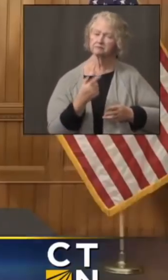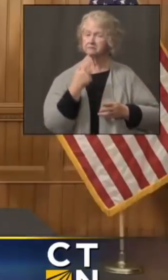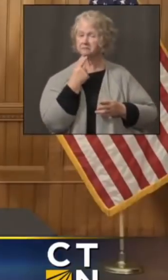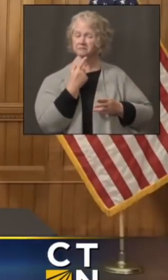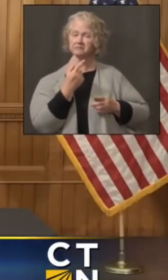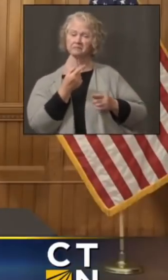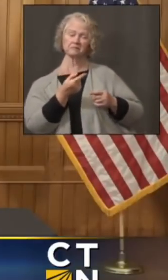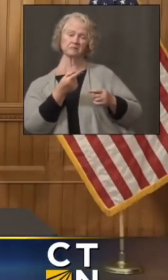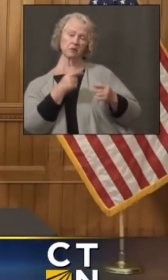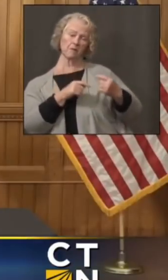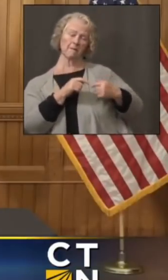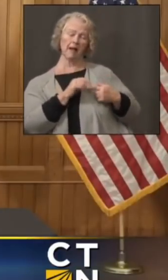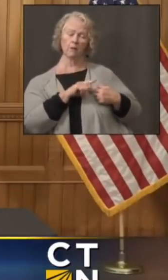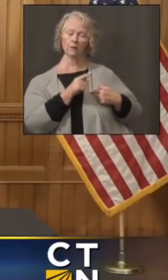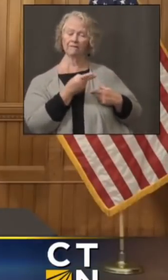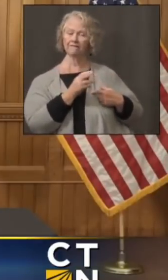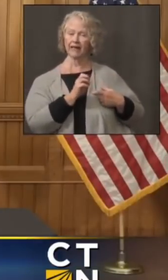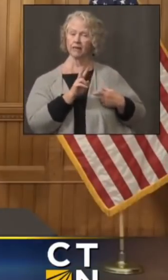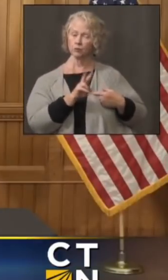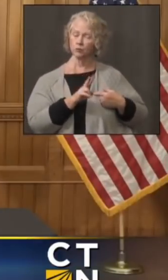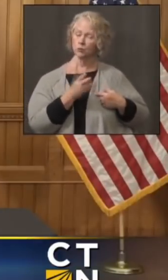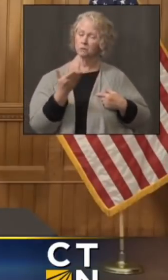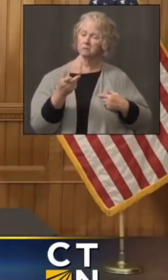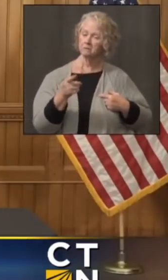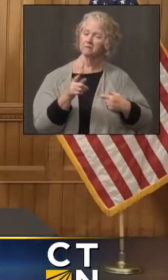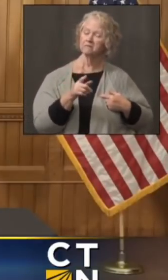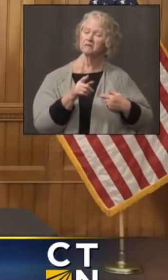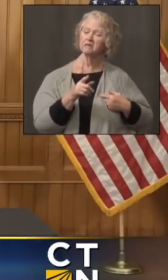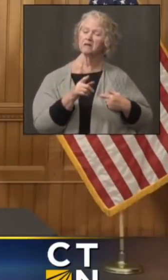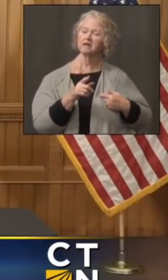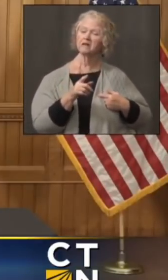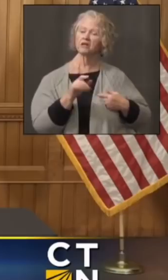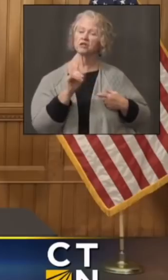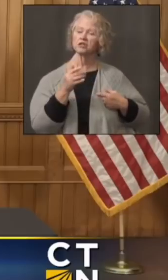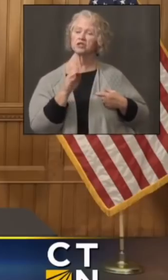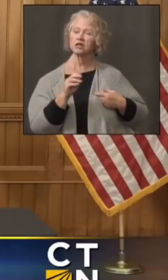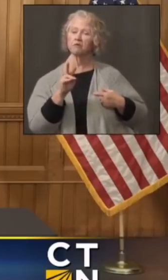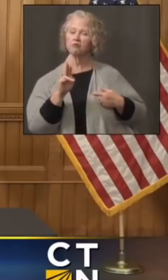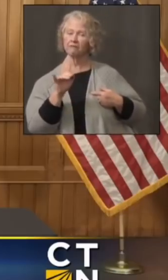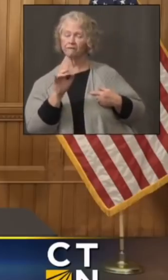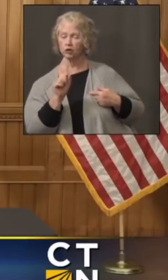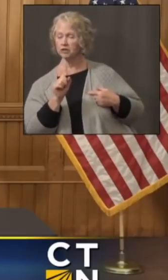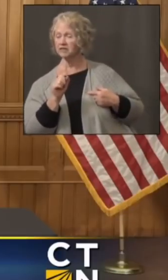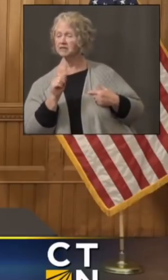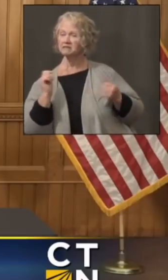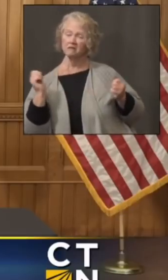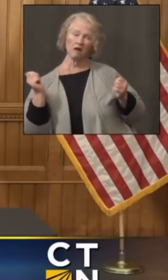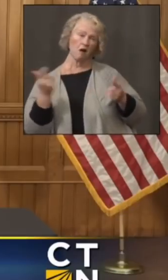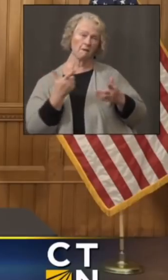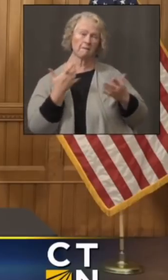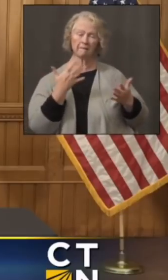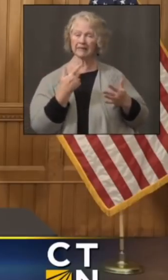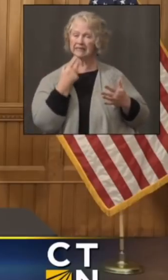Jim Rivers can touch on this as well. City leaders, town leaders, obviously state leaders have all said over and over that the spread is mainly caused from